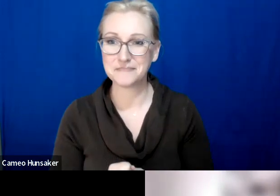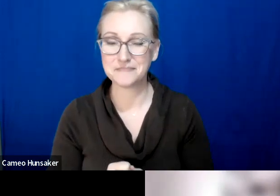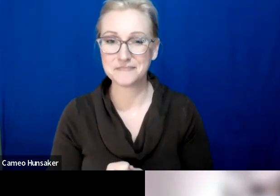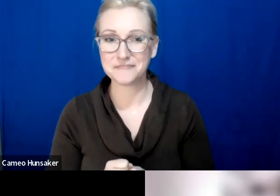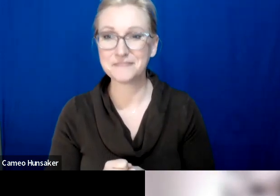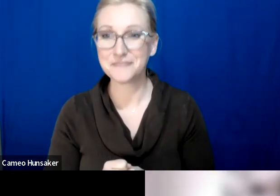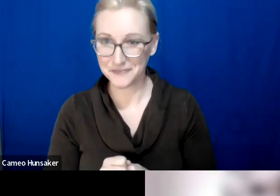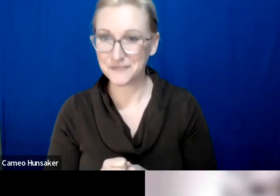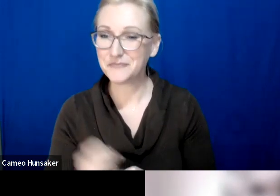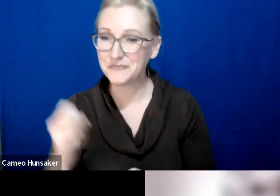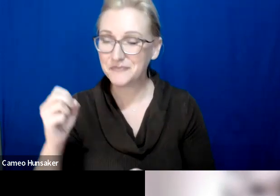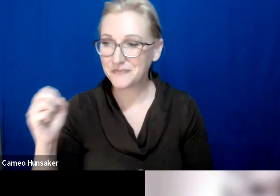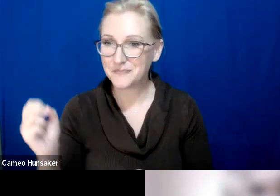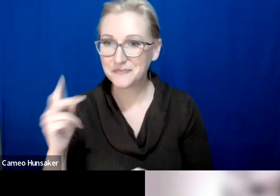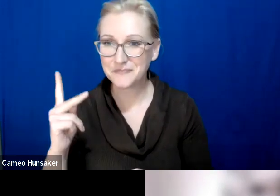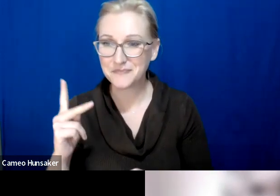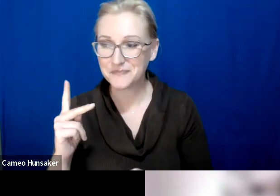All right.